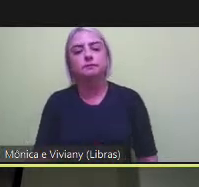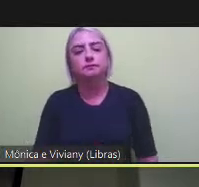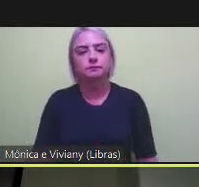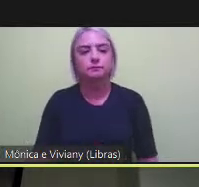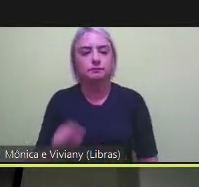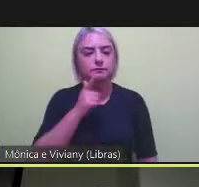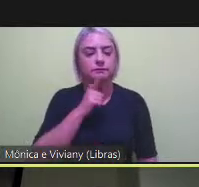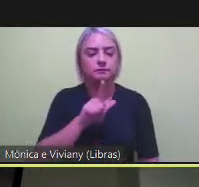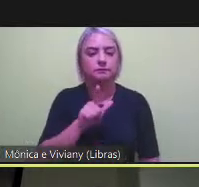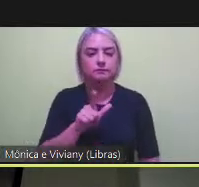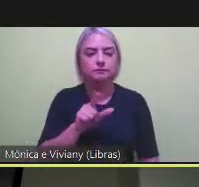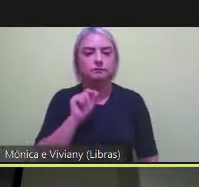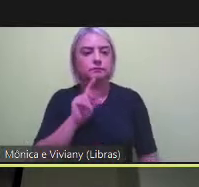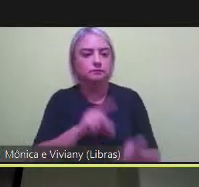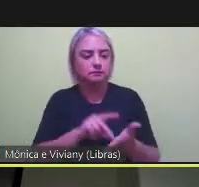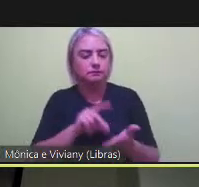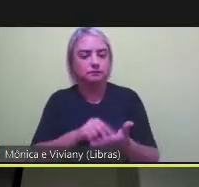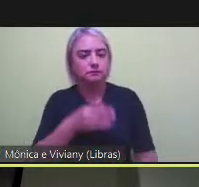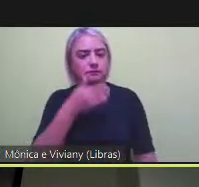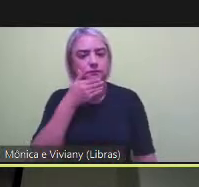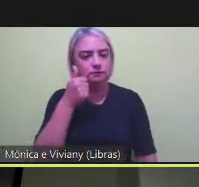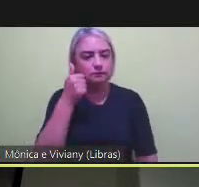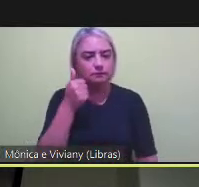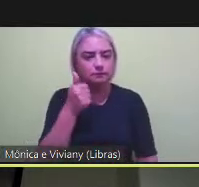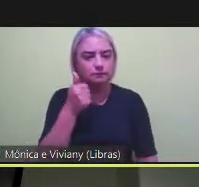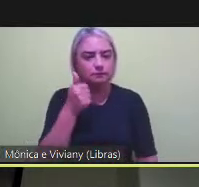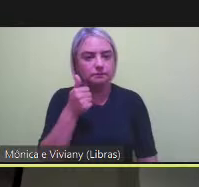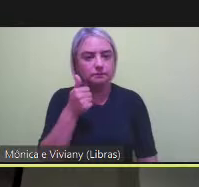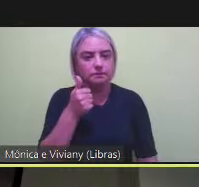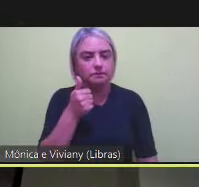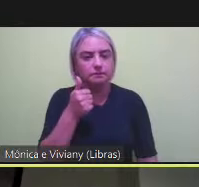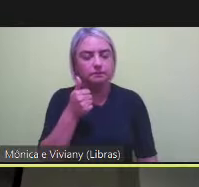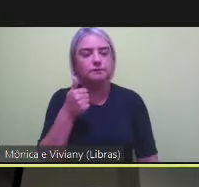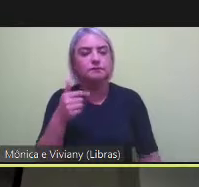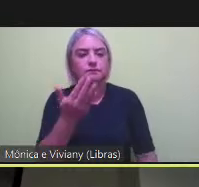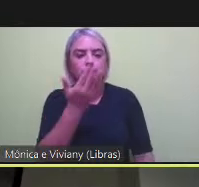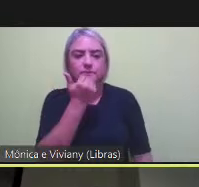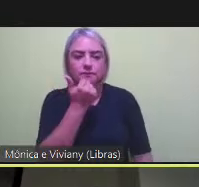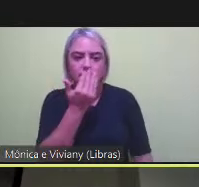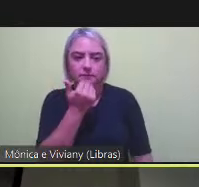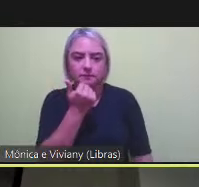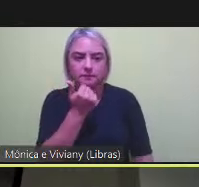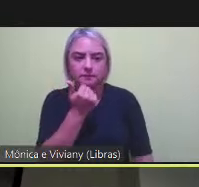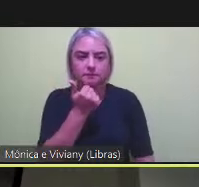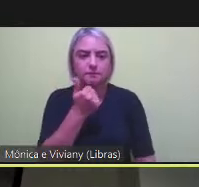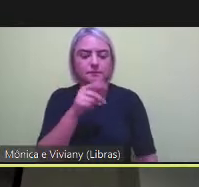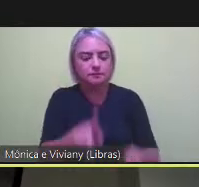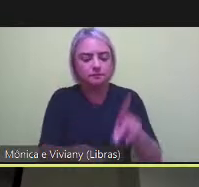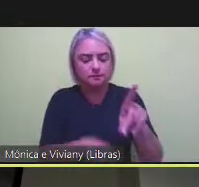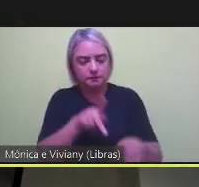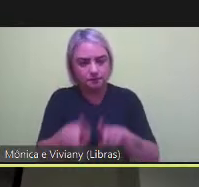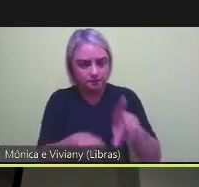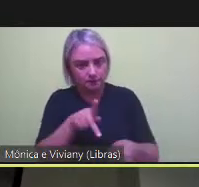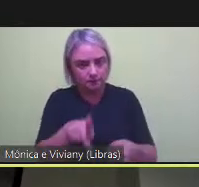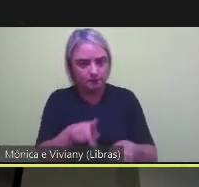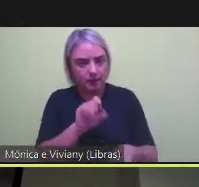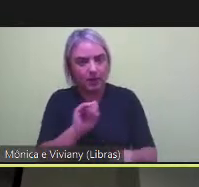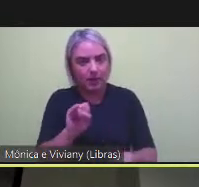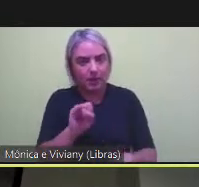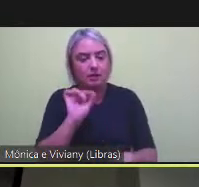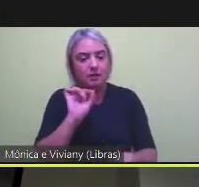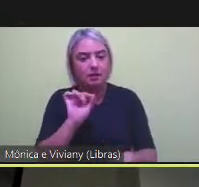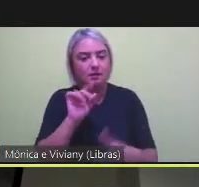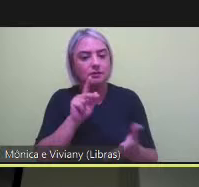have so we could effectively improve the nutrition of